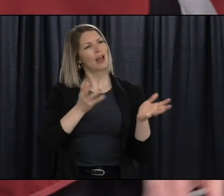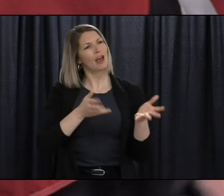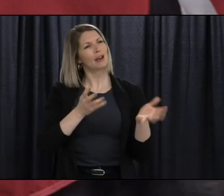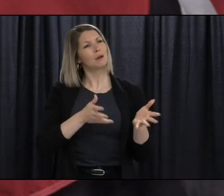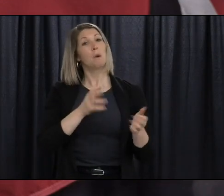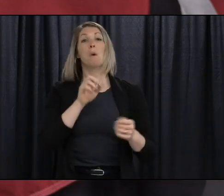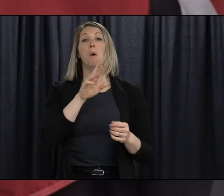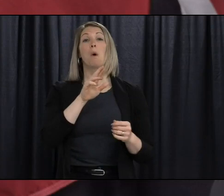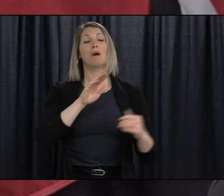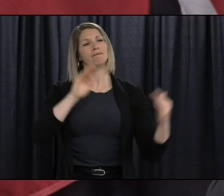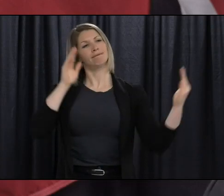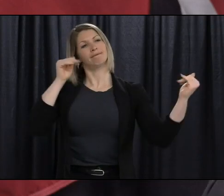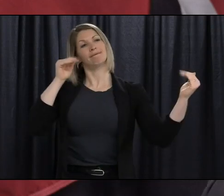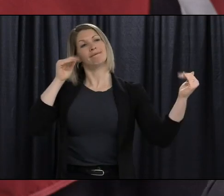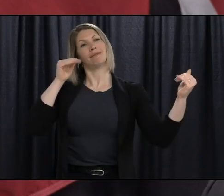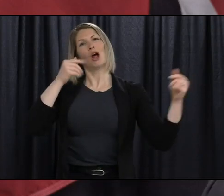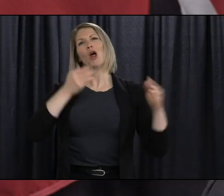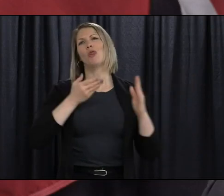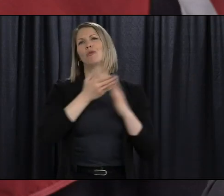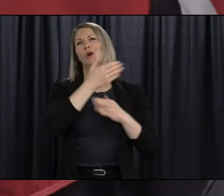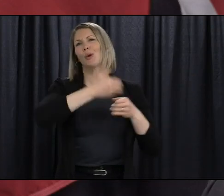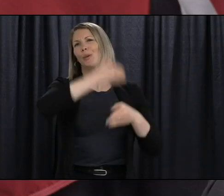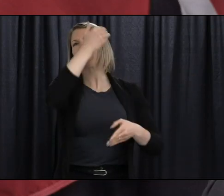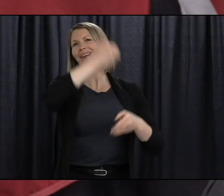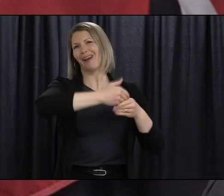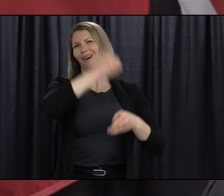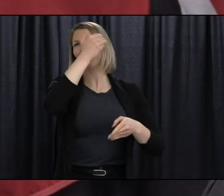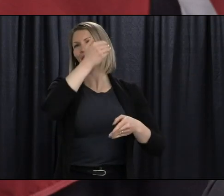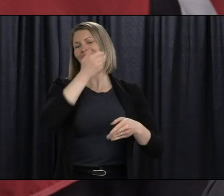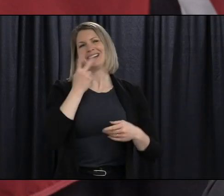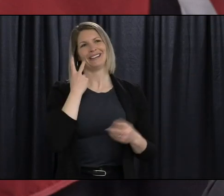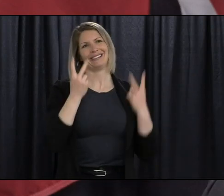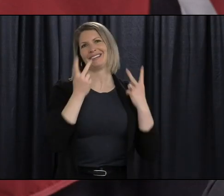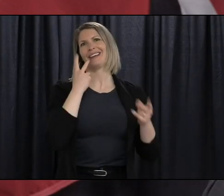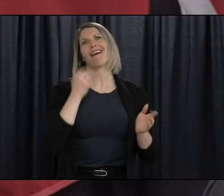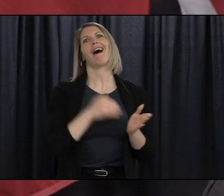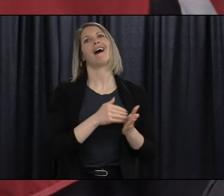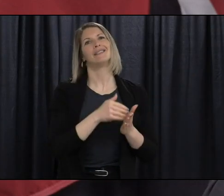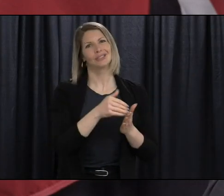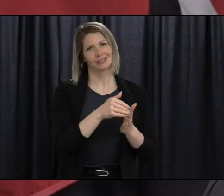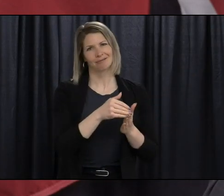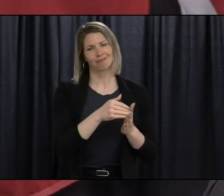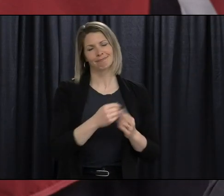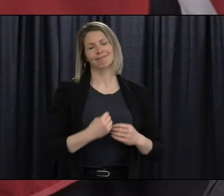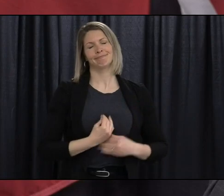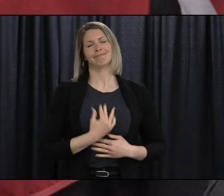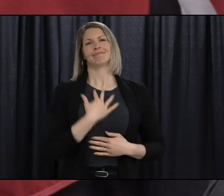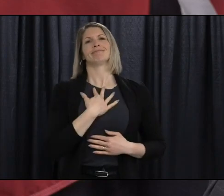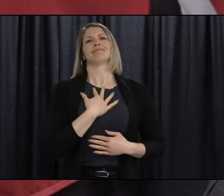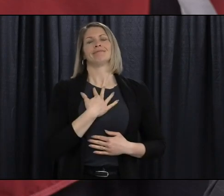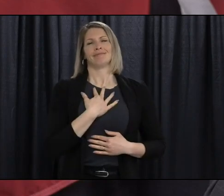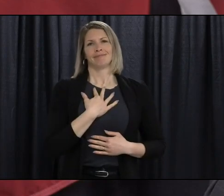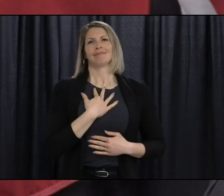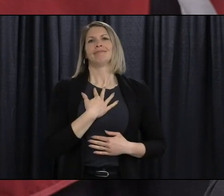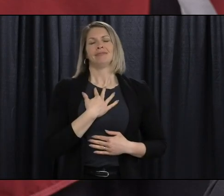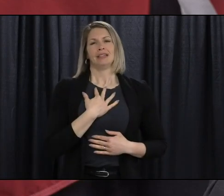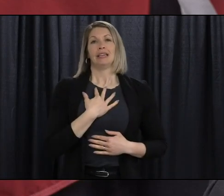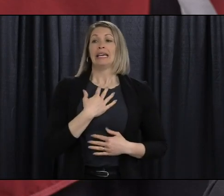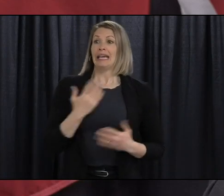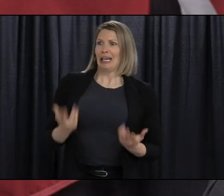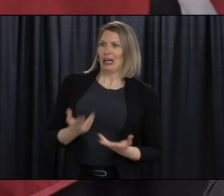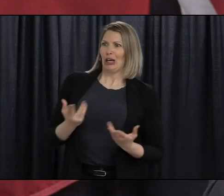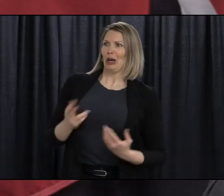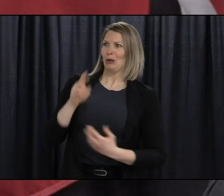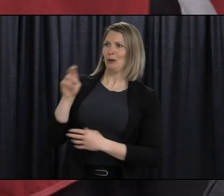window pane. So you know that there's any one thing that we do well as Newfoundlanders and Labradorians during challenging times is we find a